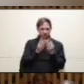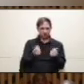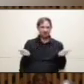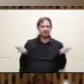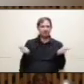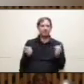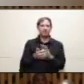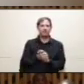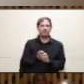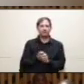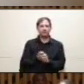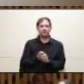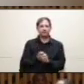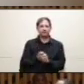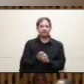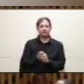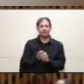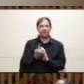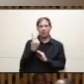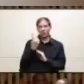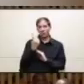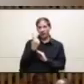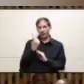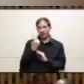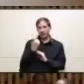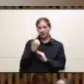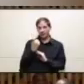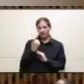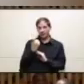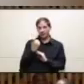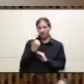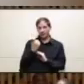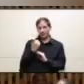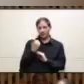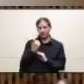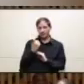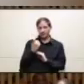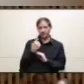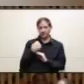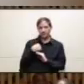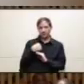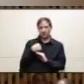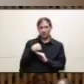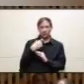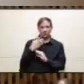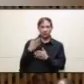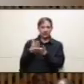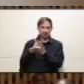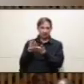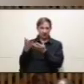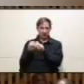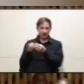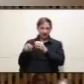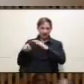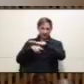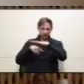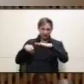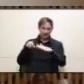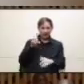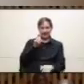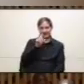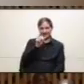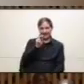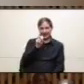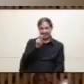take care of them. The one that we have, it's that we are sharing with the district municipality in Denville, as